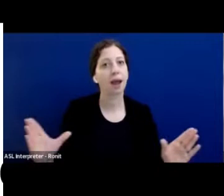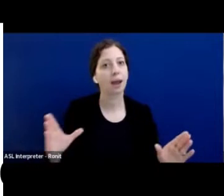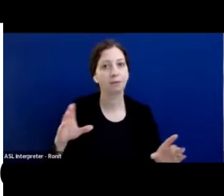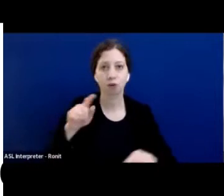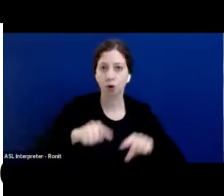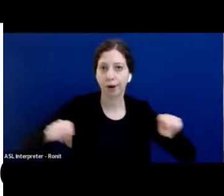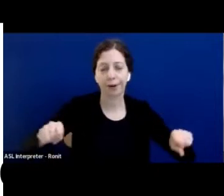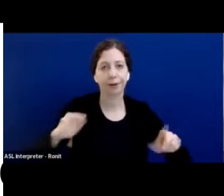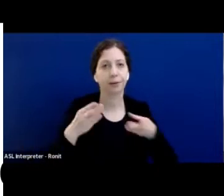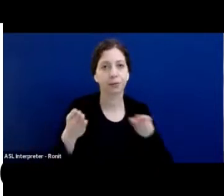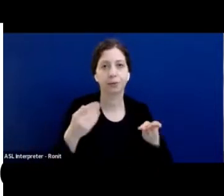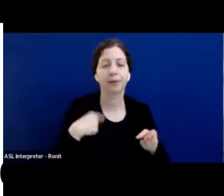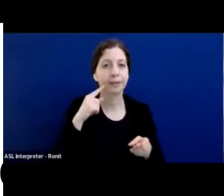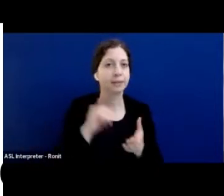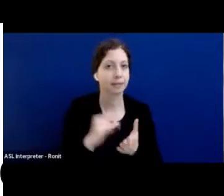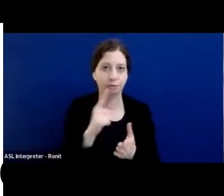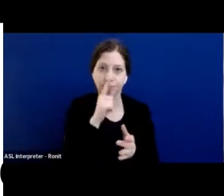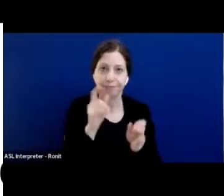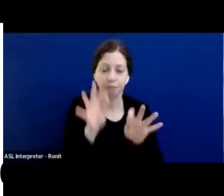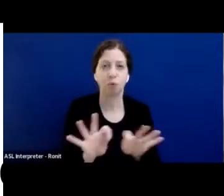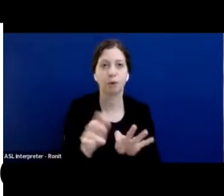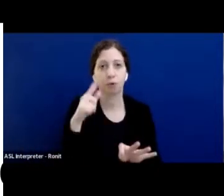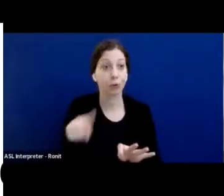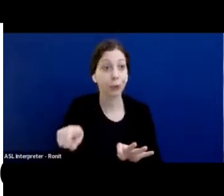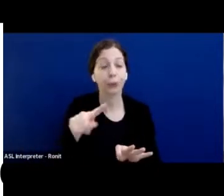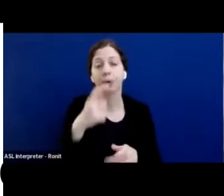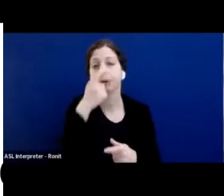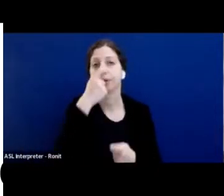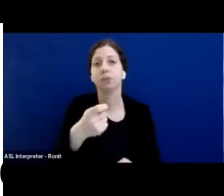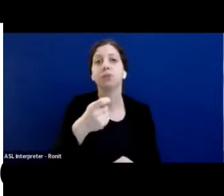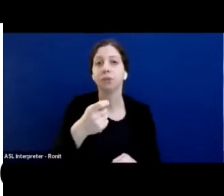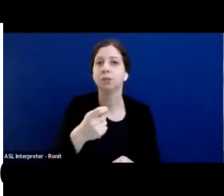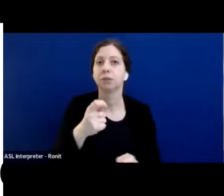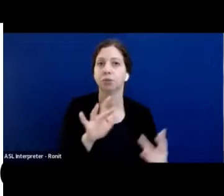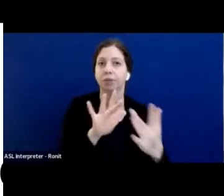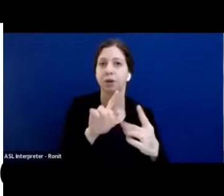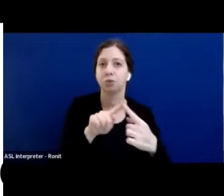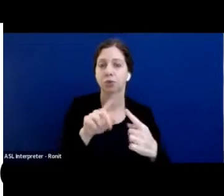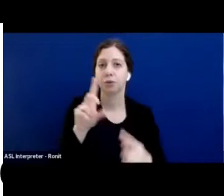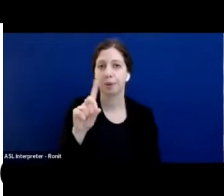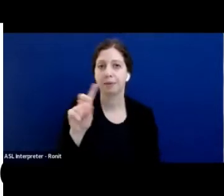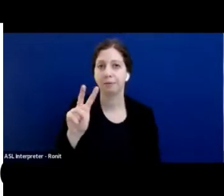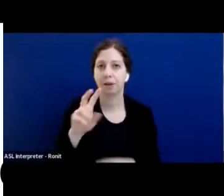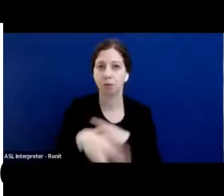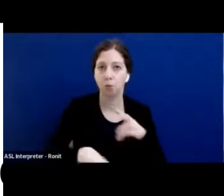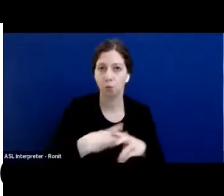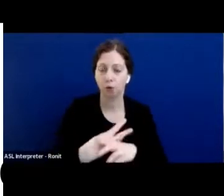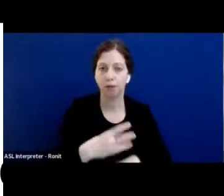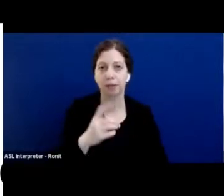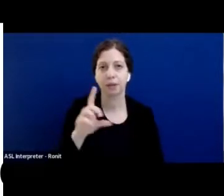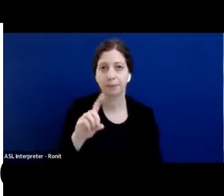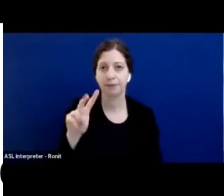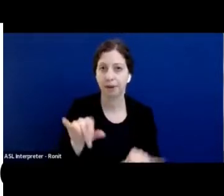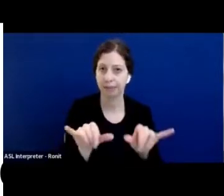So I think that that's something that's very, very important for those of you who are interested in reaching out to the domestic violence world and the domestic violence